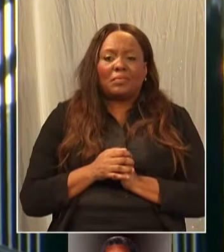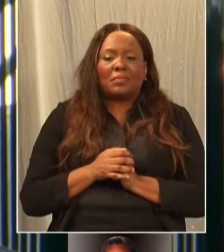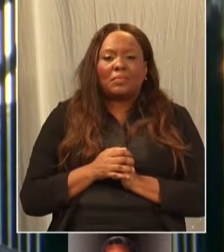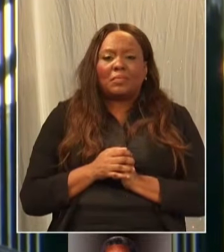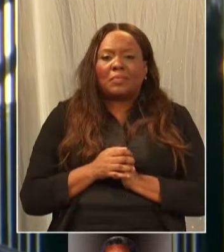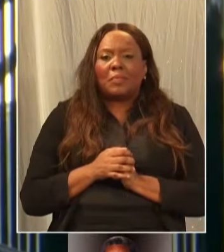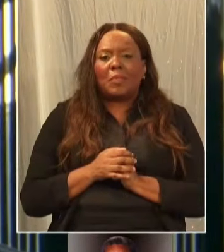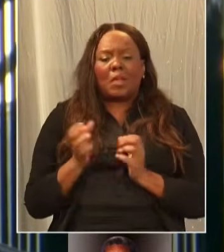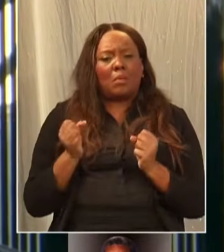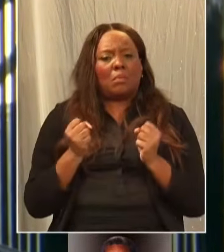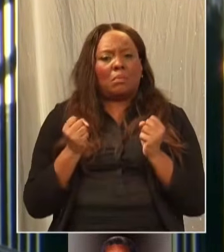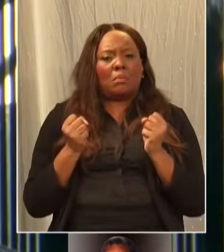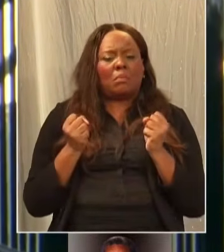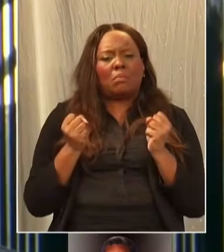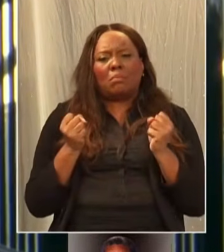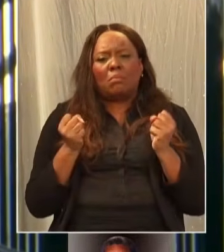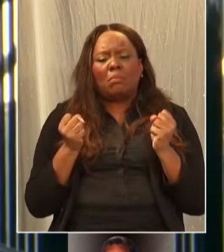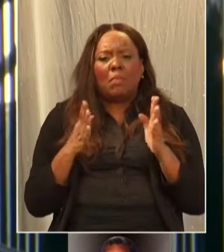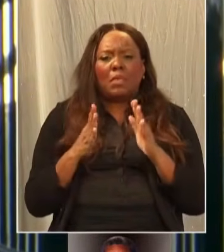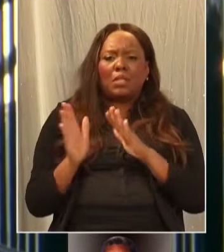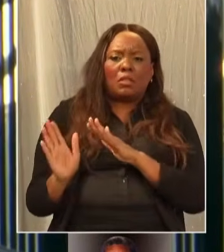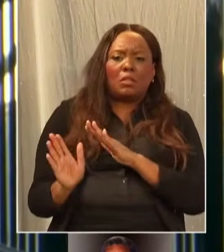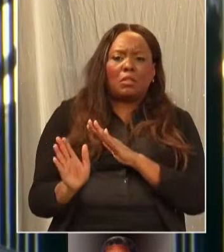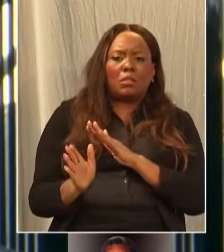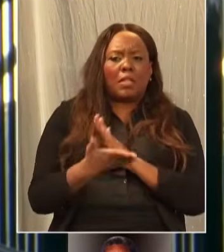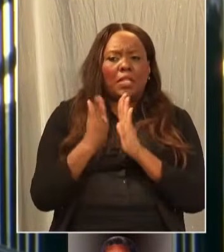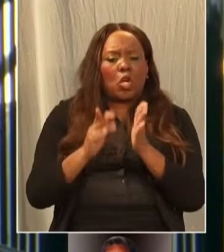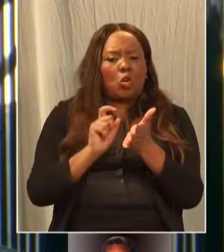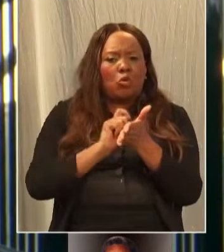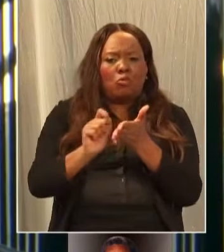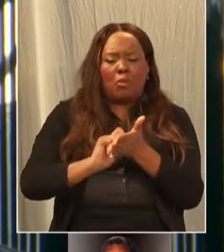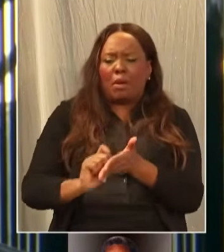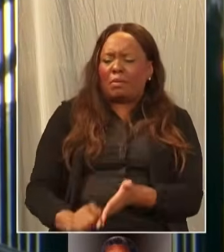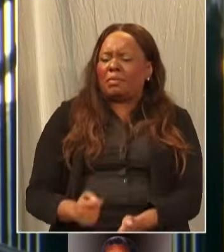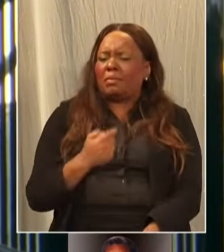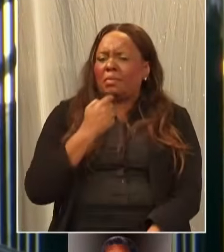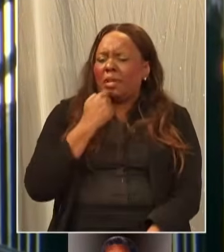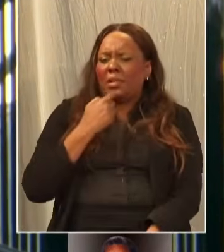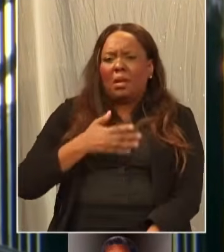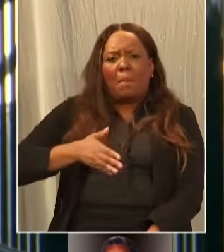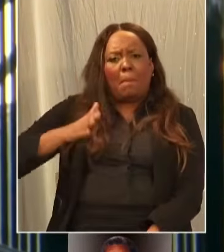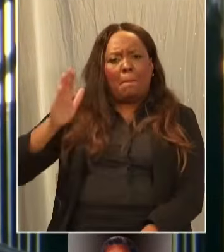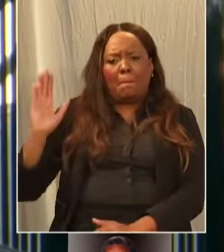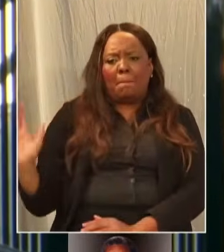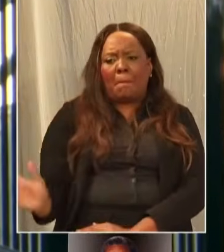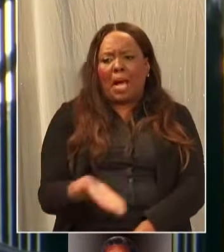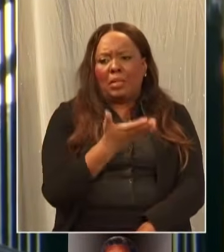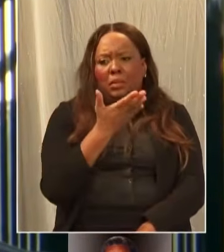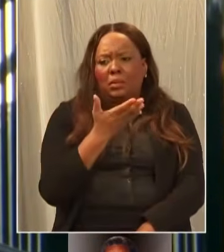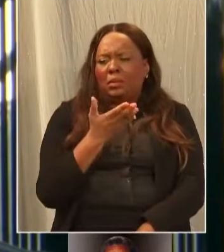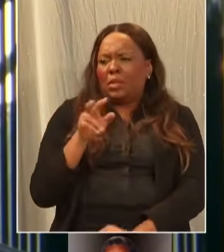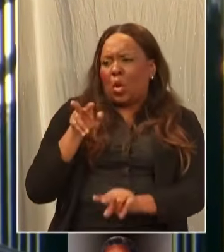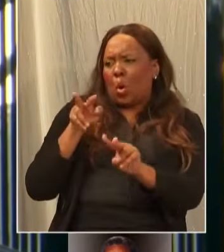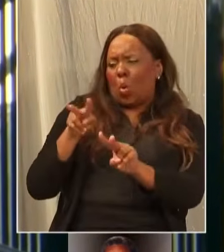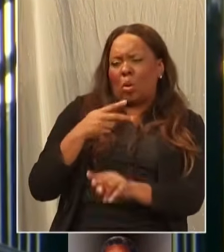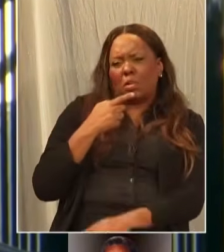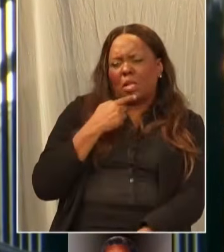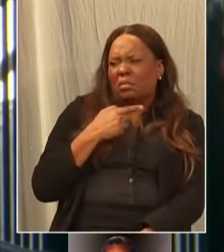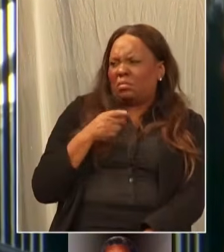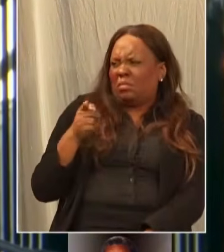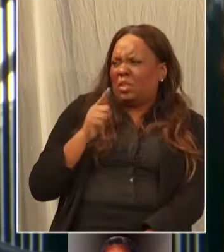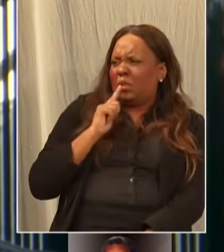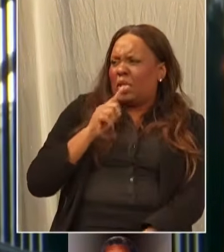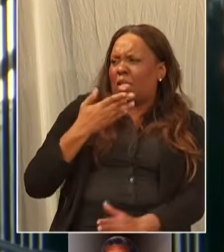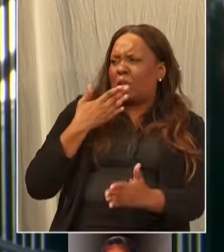Many distinguished cricket writers have described Sir Garfield's batting from the comfort of the press box or commentary